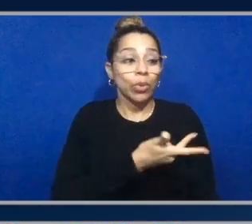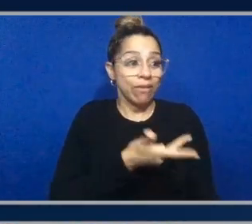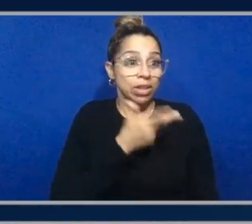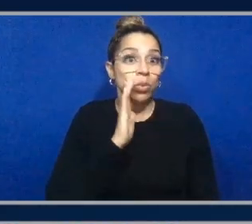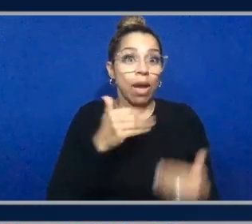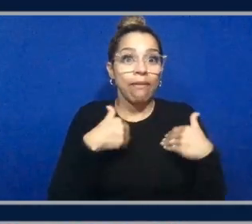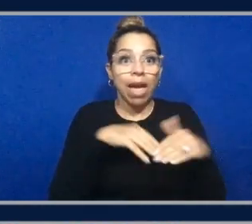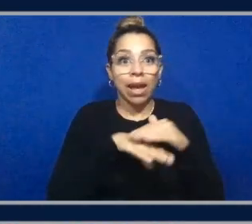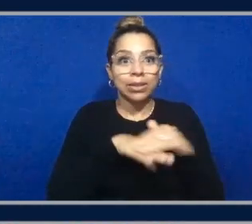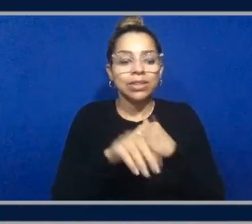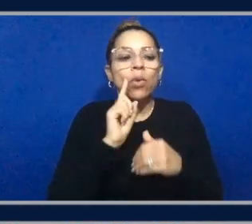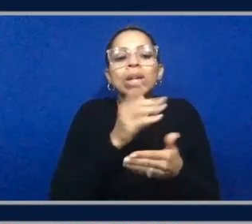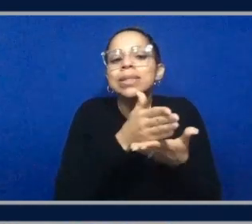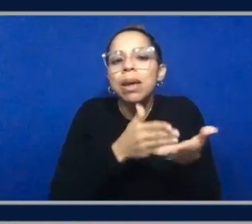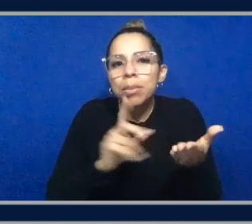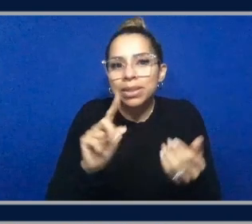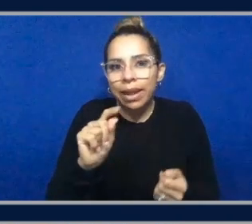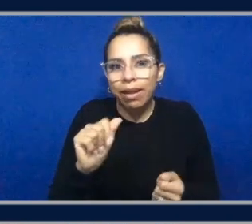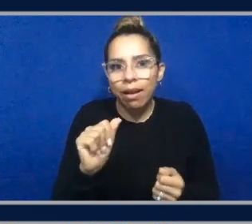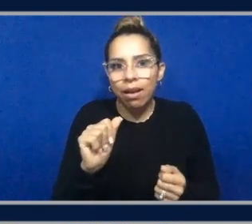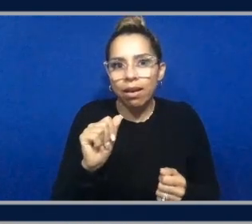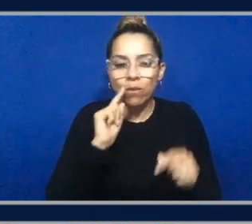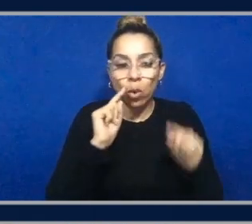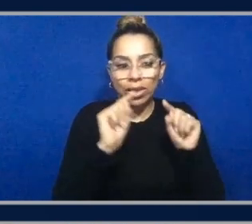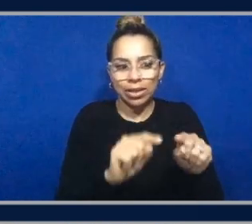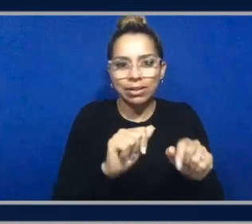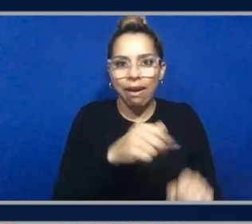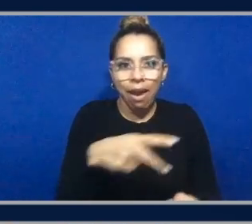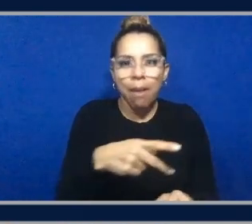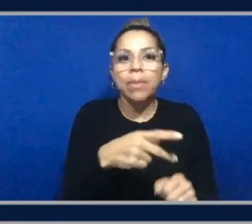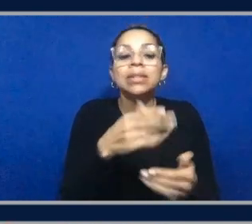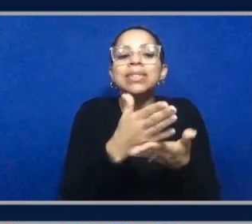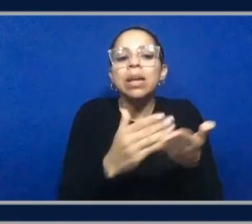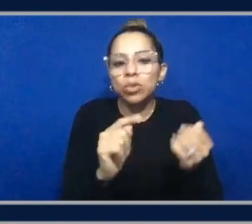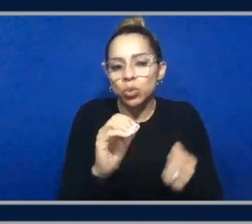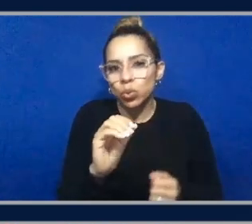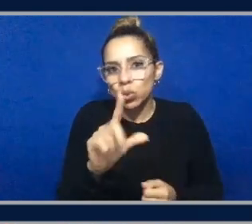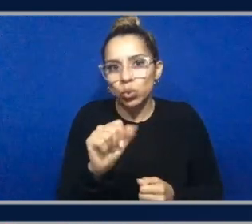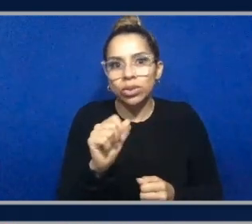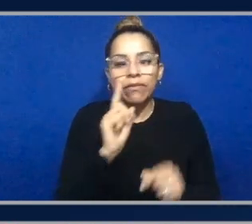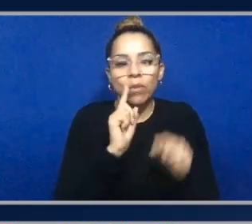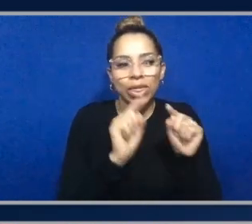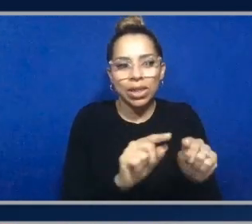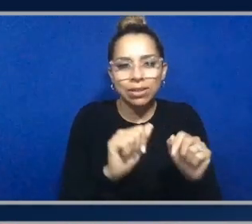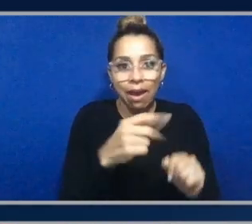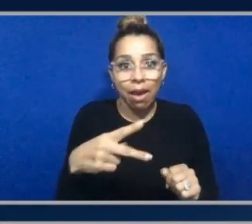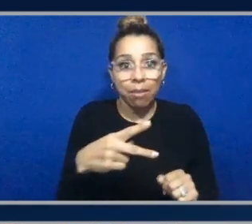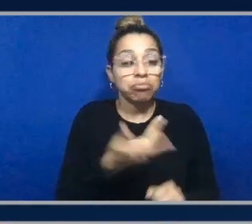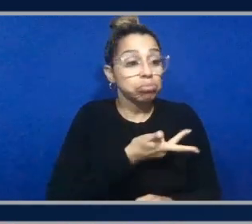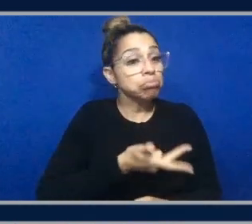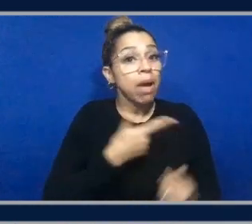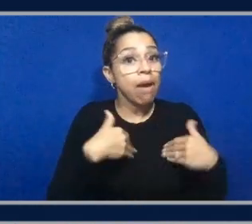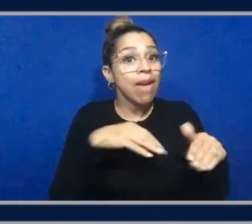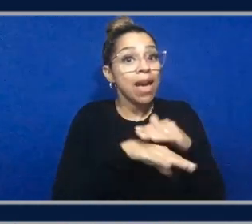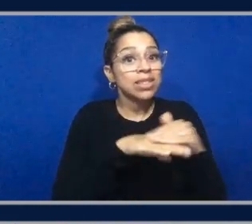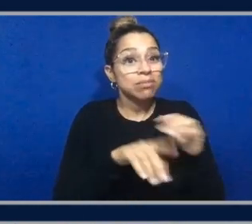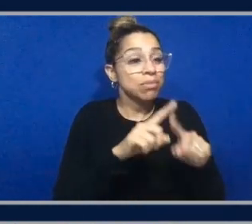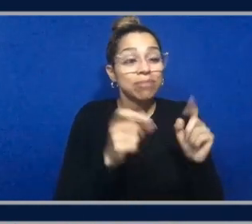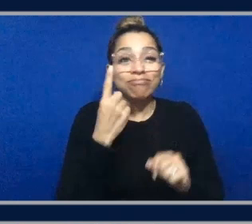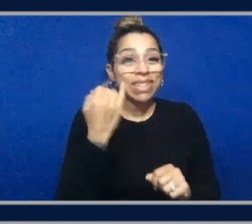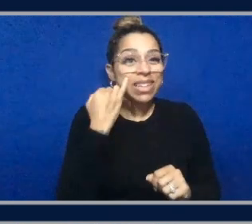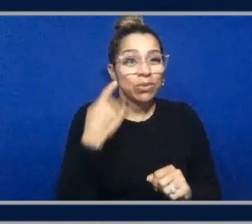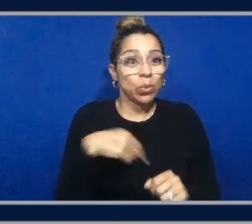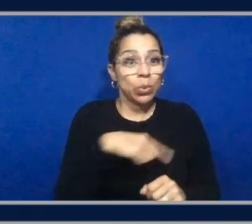app and some tools just to build it. And so when we are inside that project, we have that access. But when we are outside it, or if somebody else